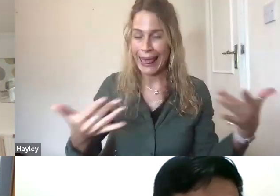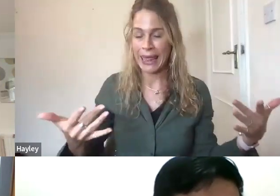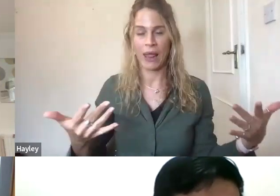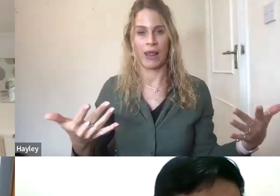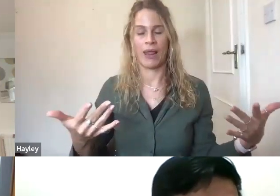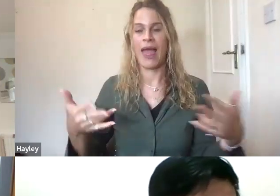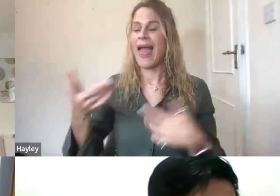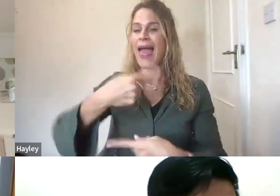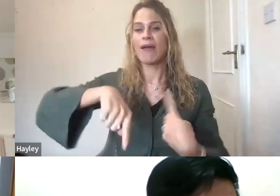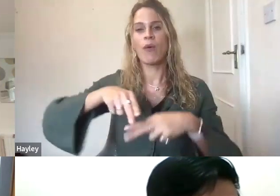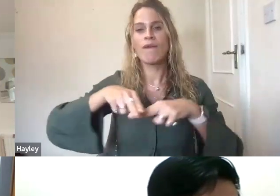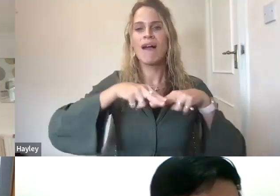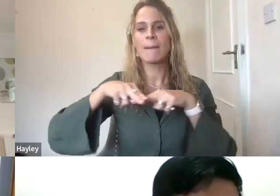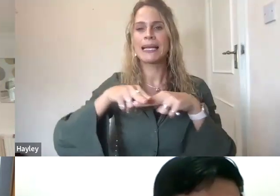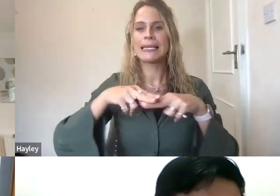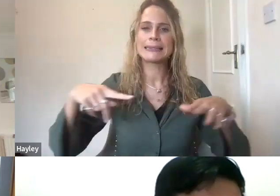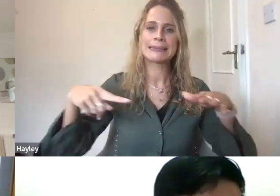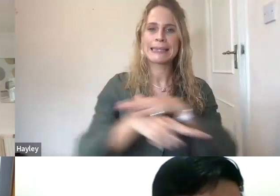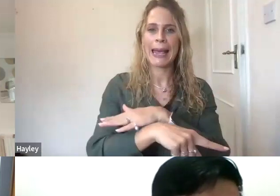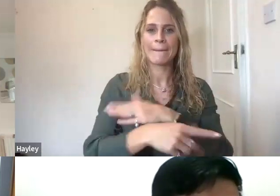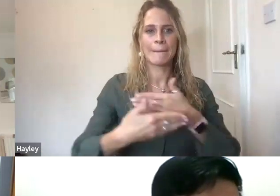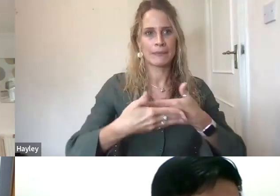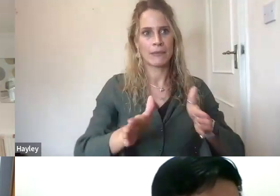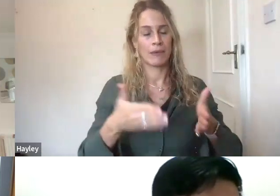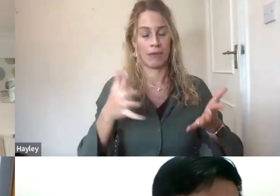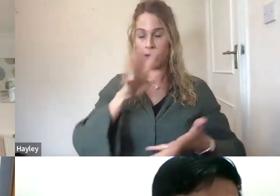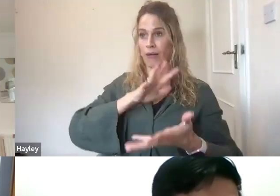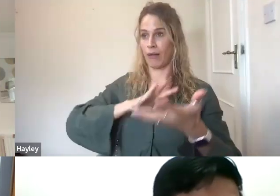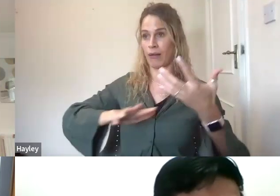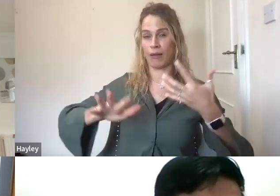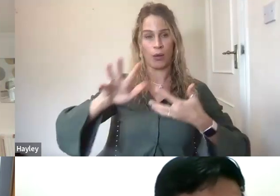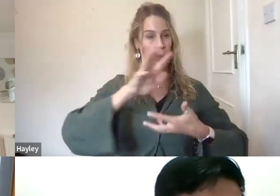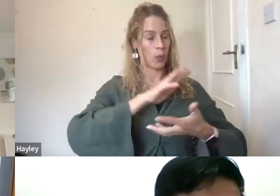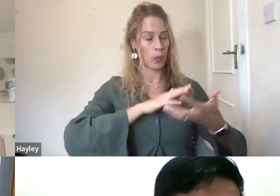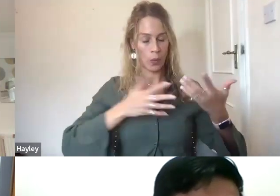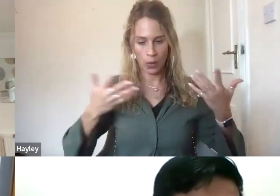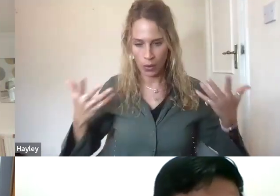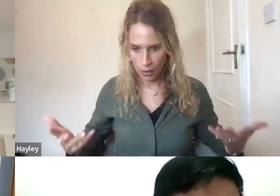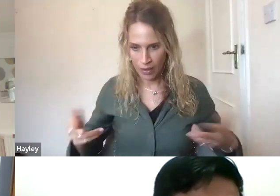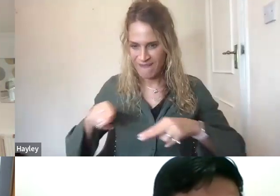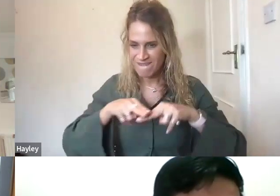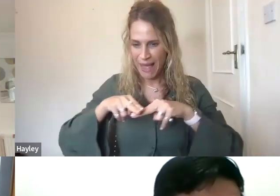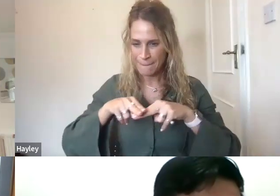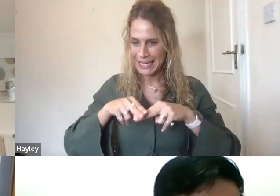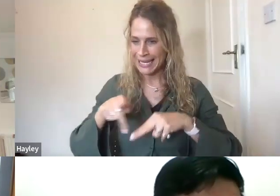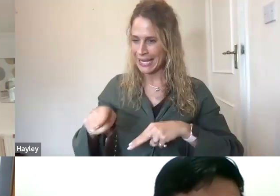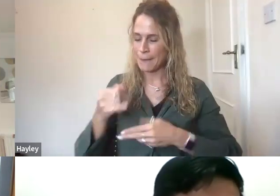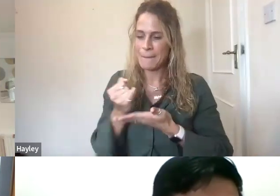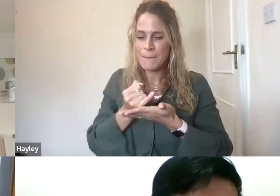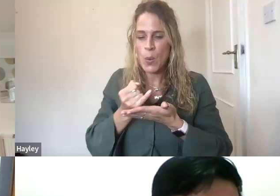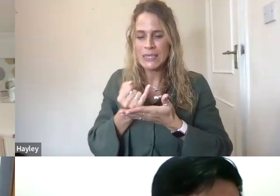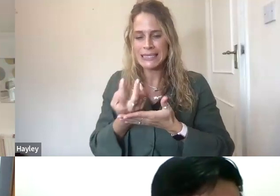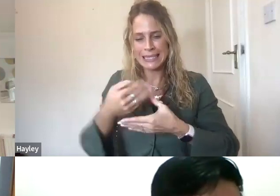gate is open. They are in disarray. Their loved ones have poison in their bones, and